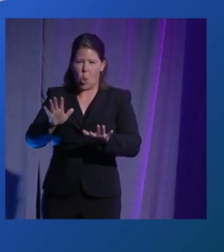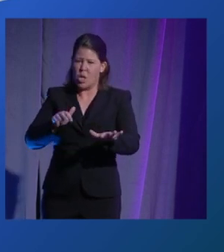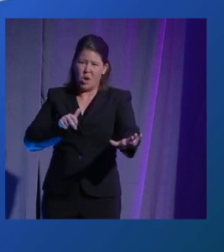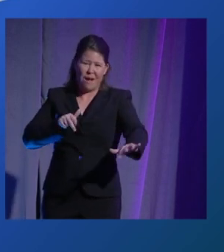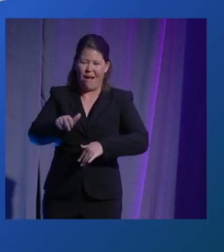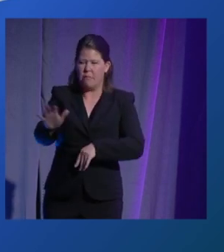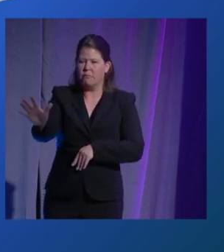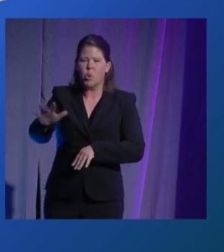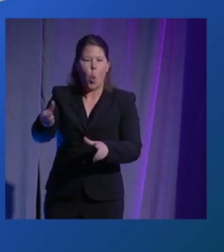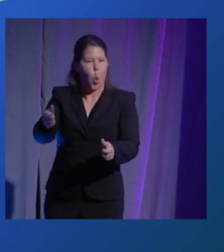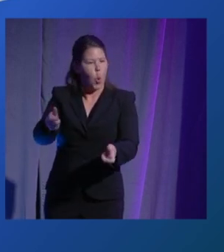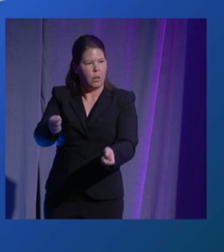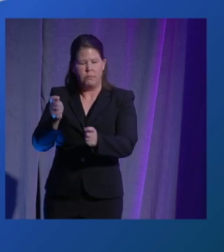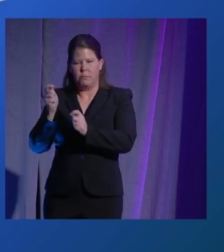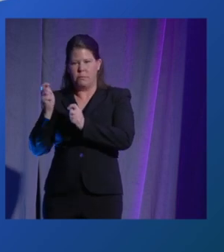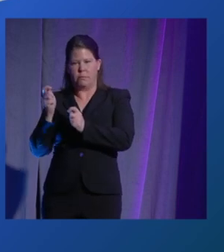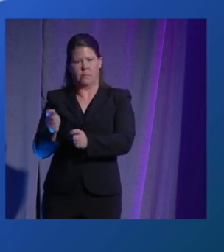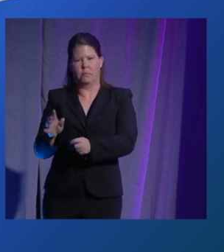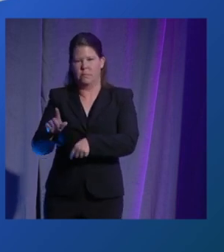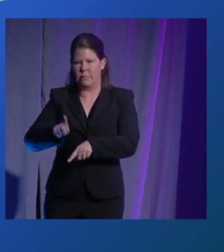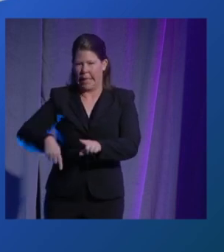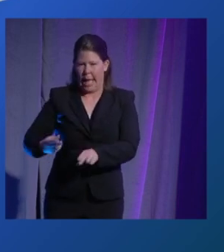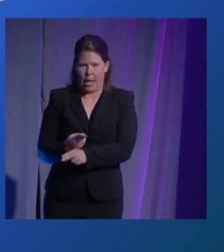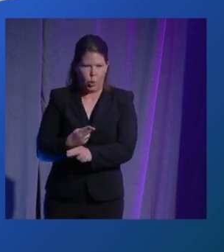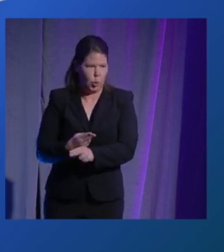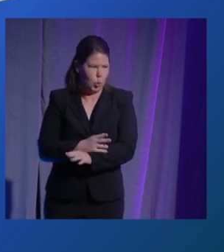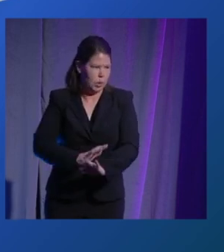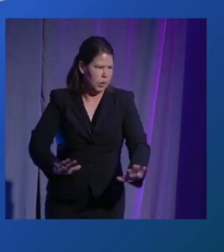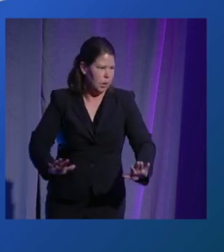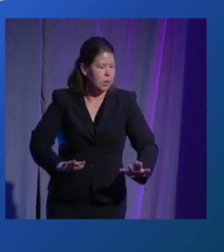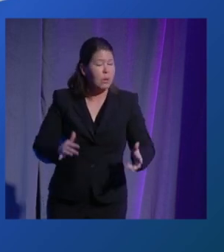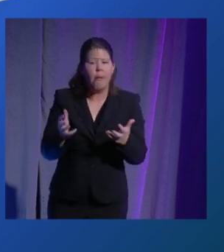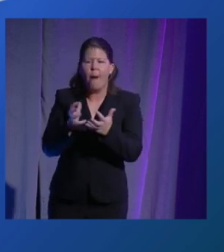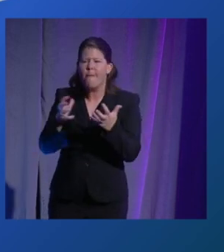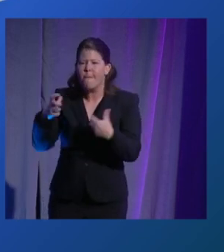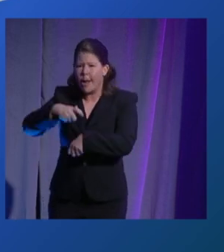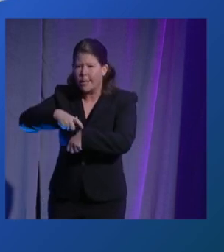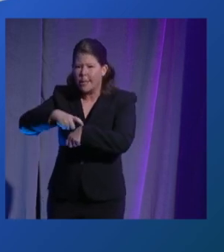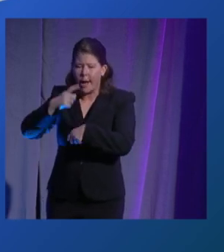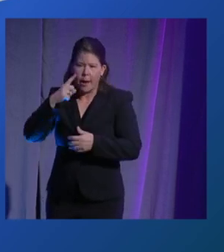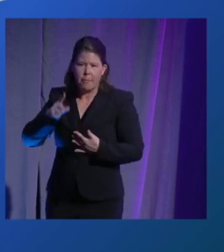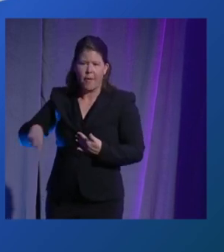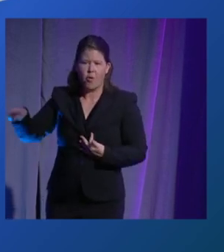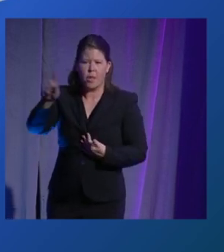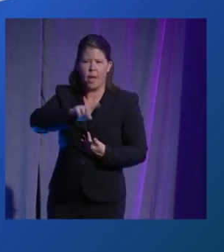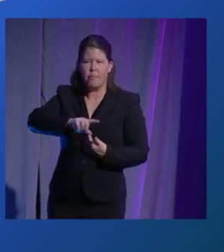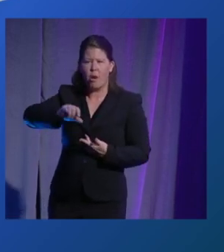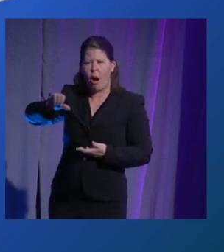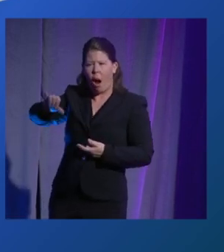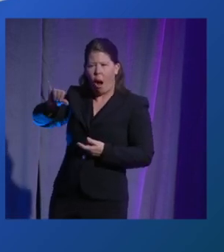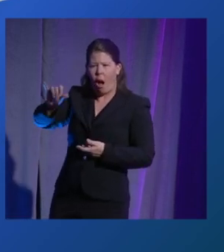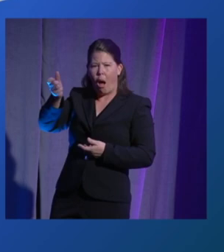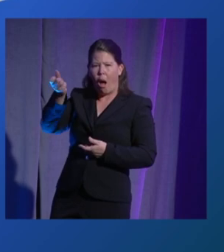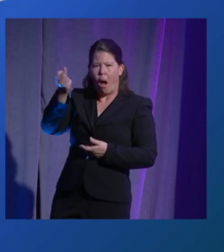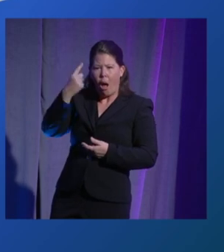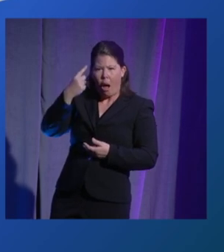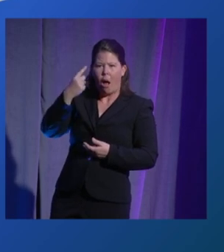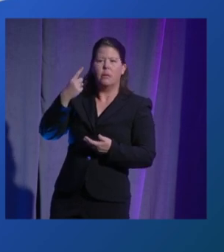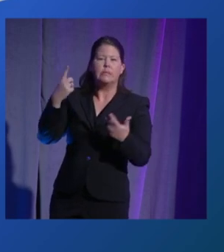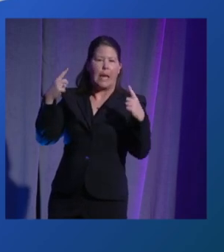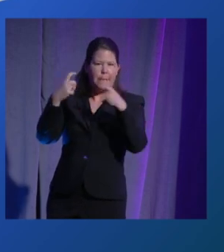typical for regulation over history is it takes a lot of time for them to get to a place where they make a decision